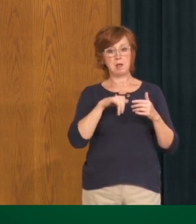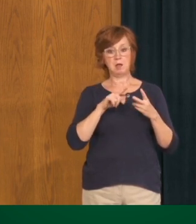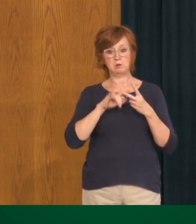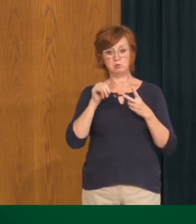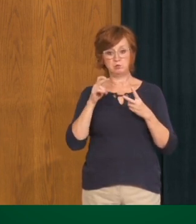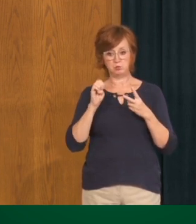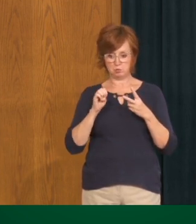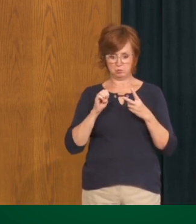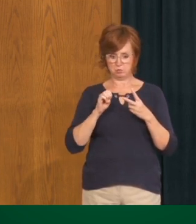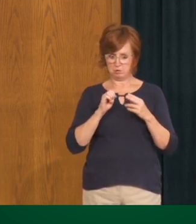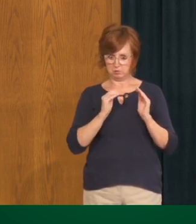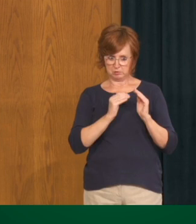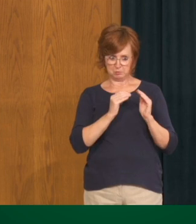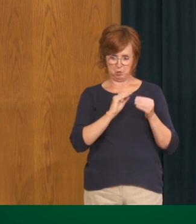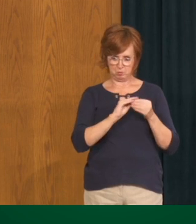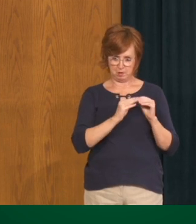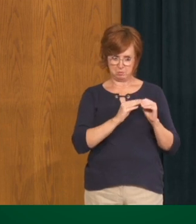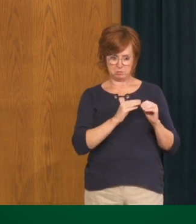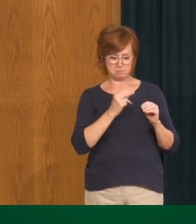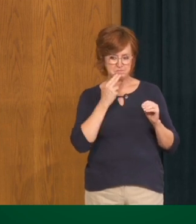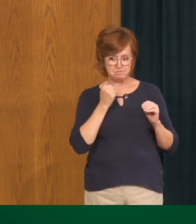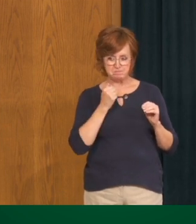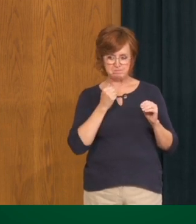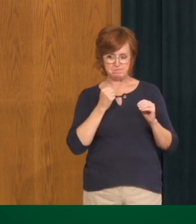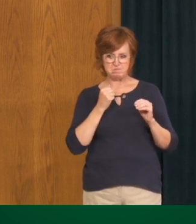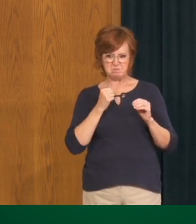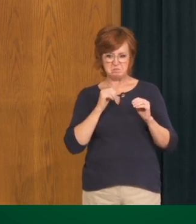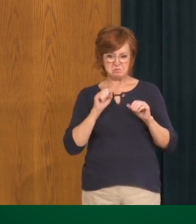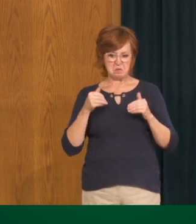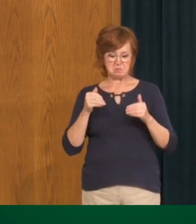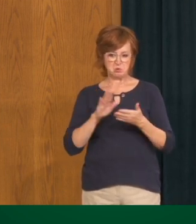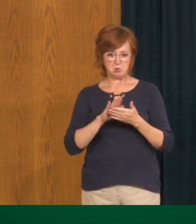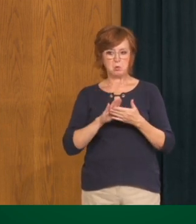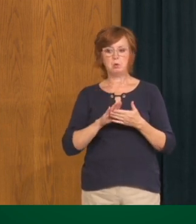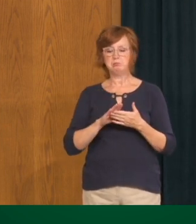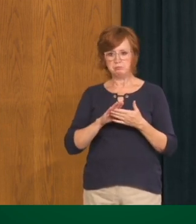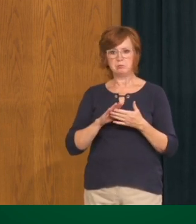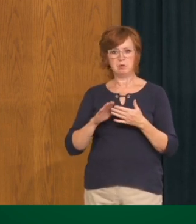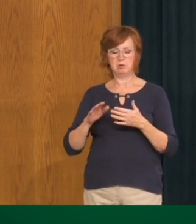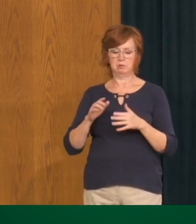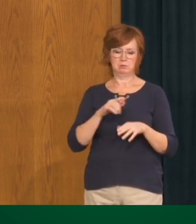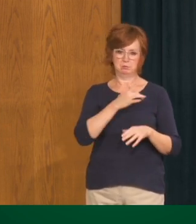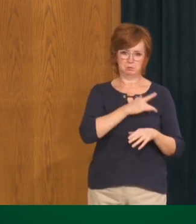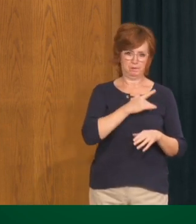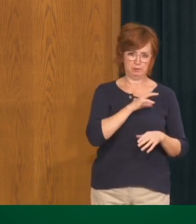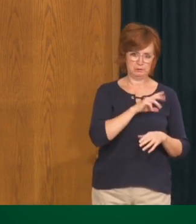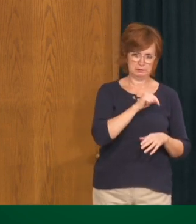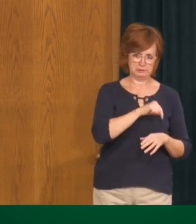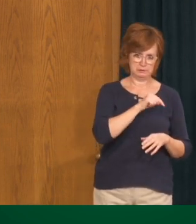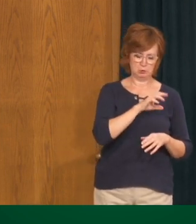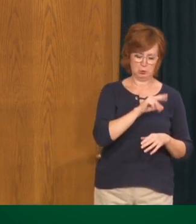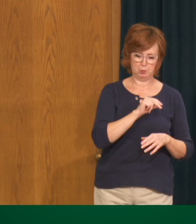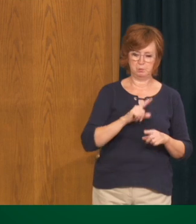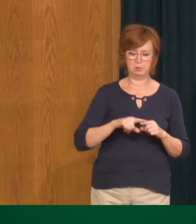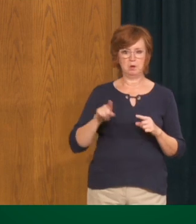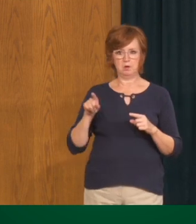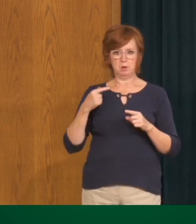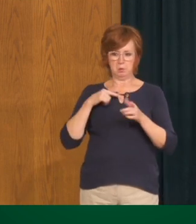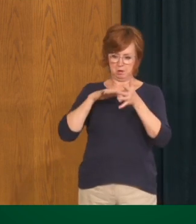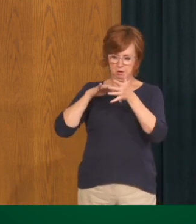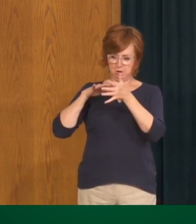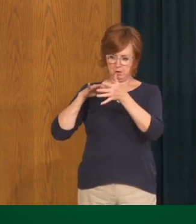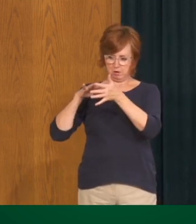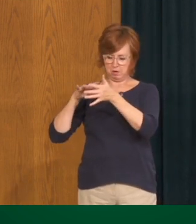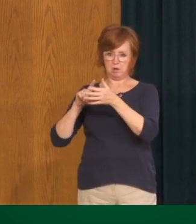that to do their initial planning. But we also knew that, as the summer progresses, we'll be looking at evidence from other parts of the